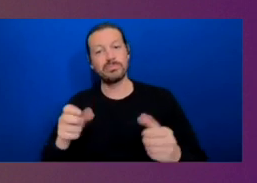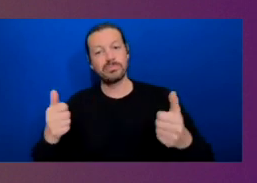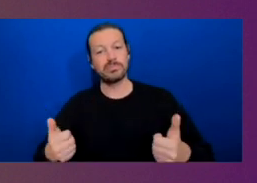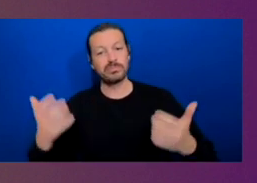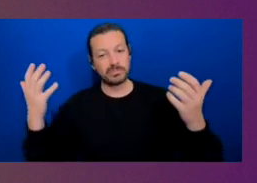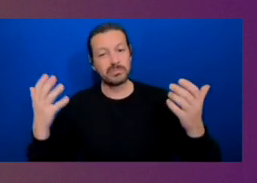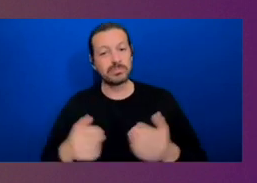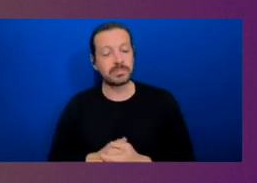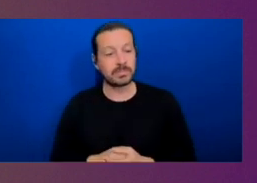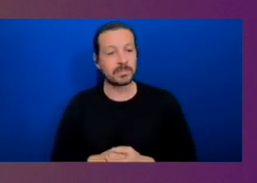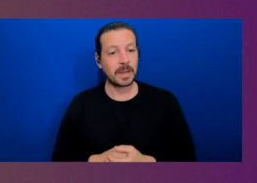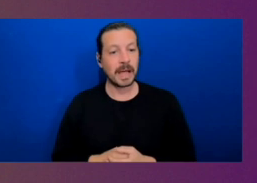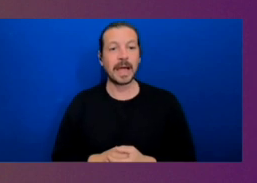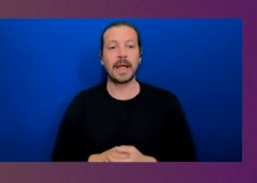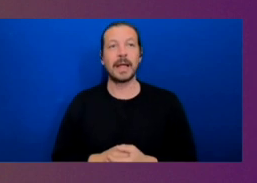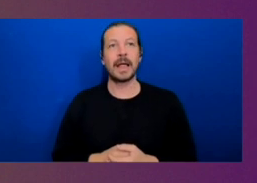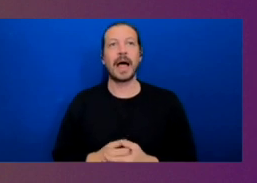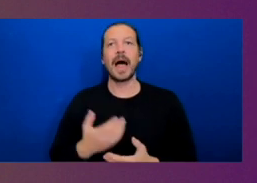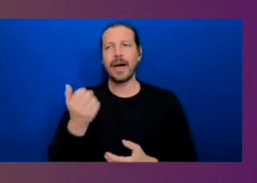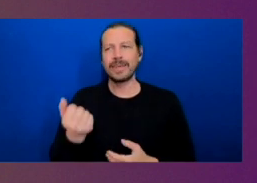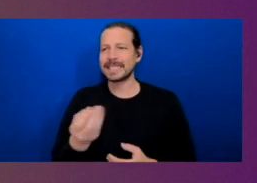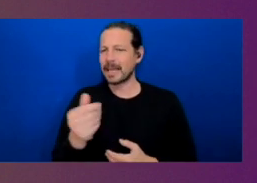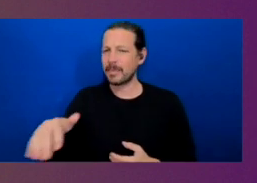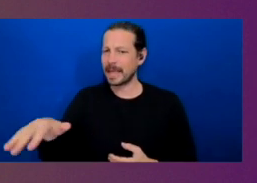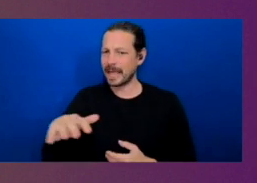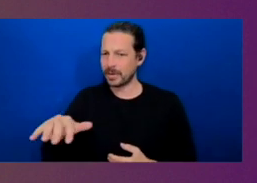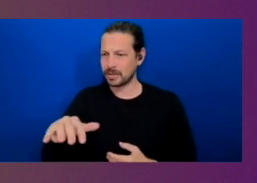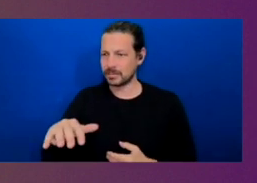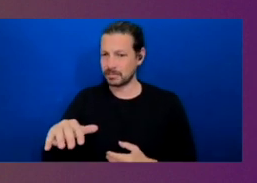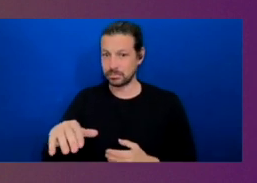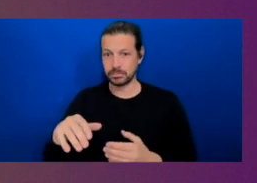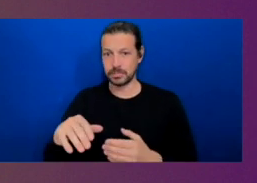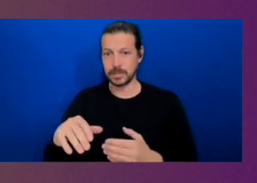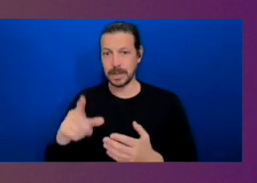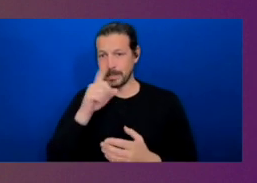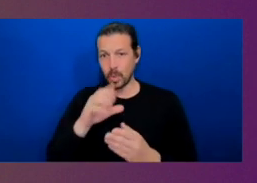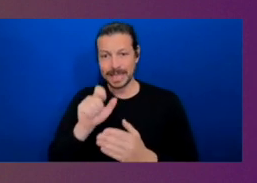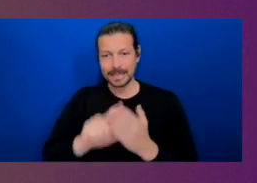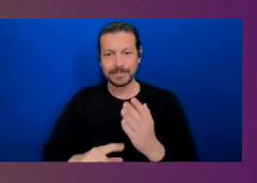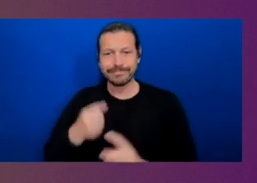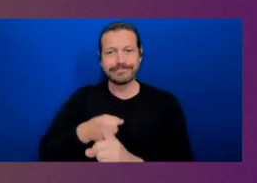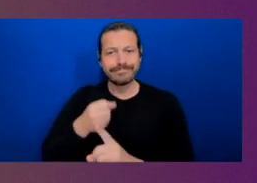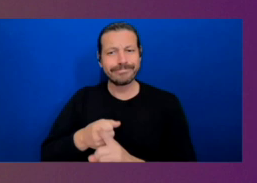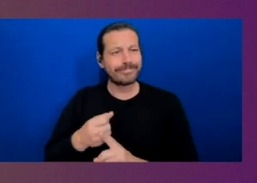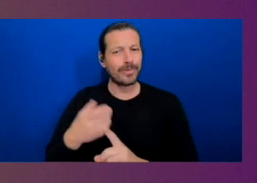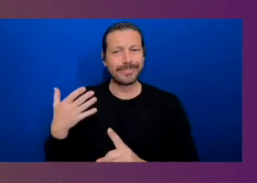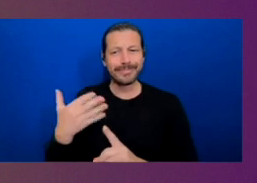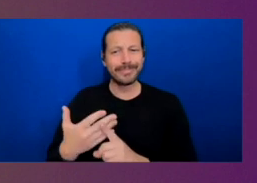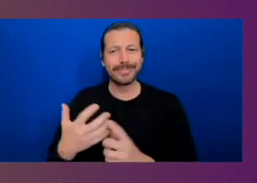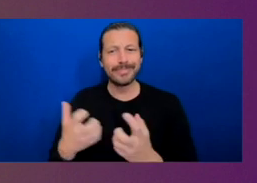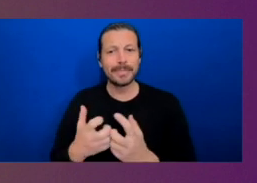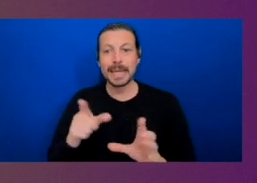with disability have really kind of petitioned for a number of years, flexible working conditions and those sorts of things have